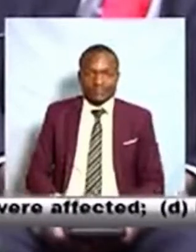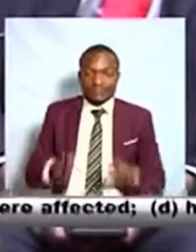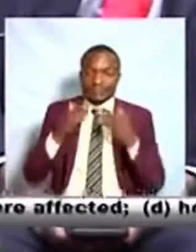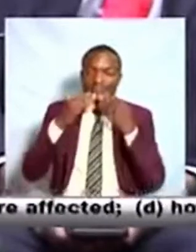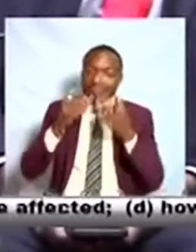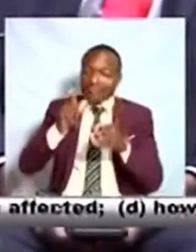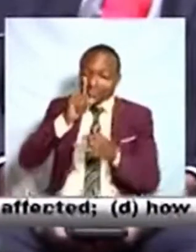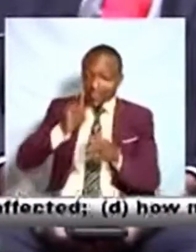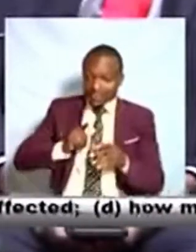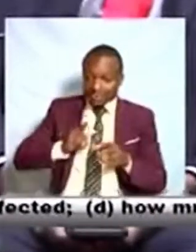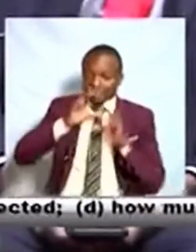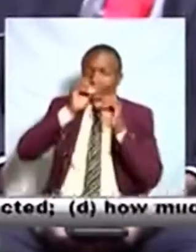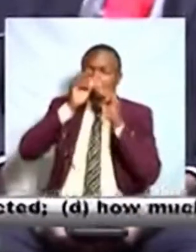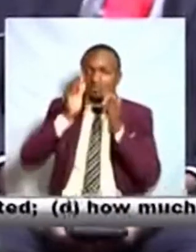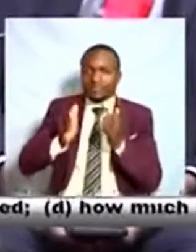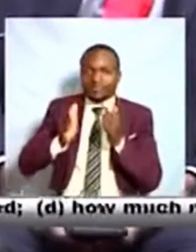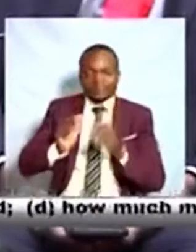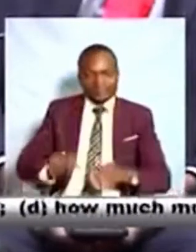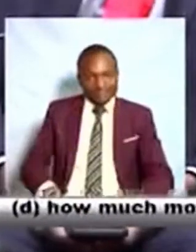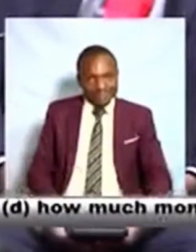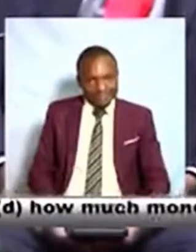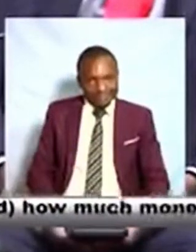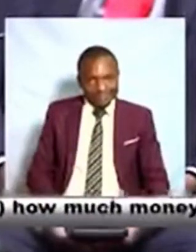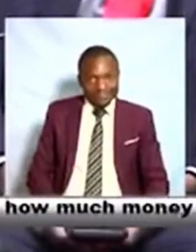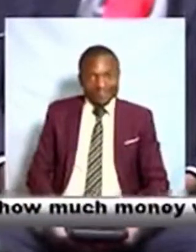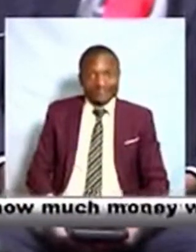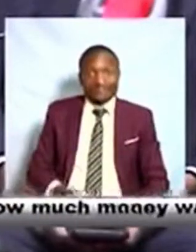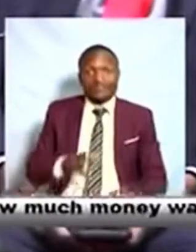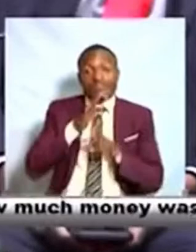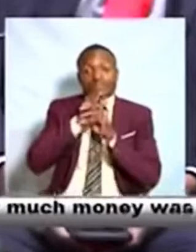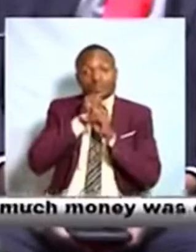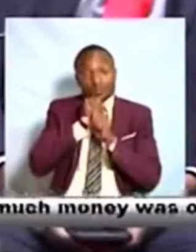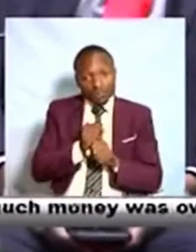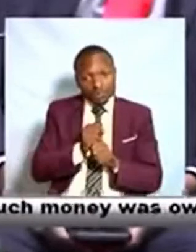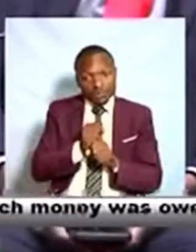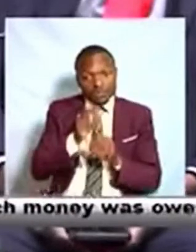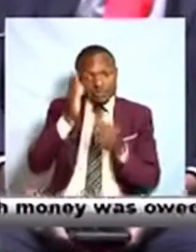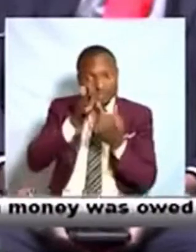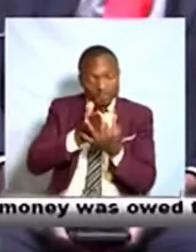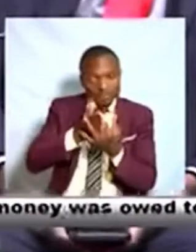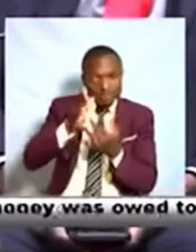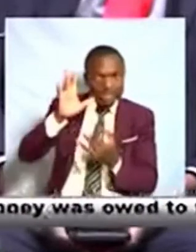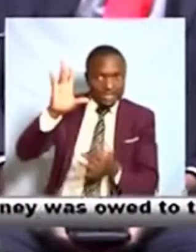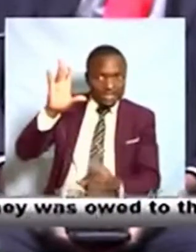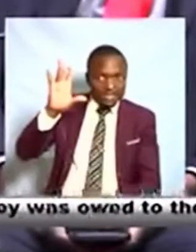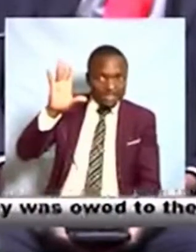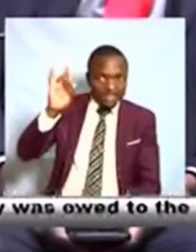Thank you, Madam Speaker. The age is between 18 to 35.